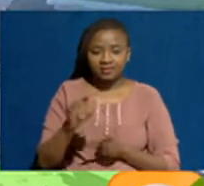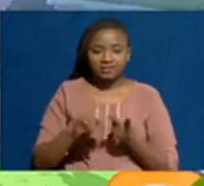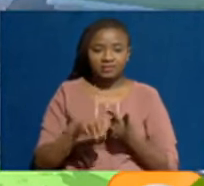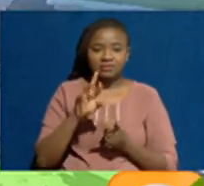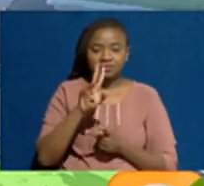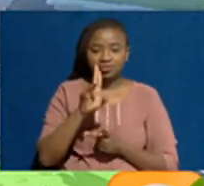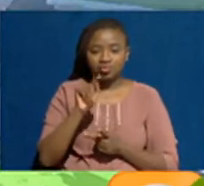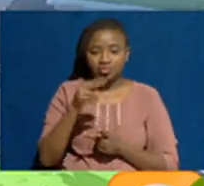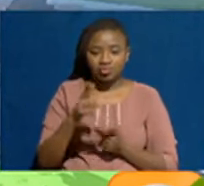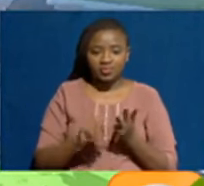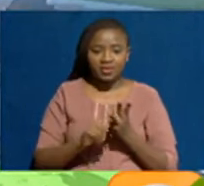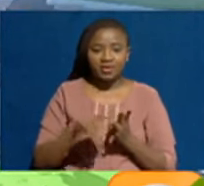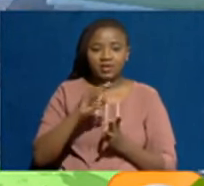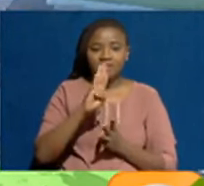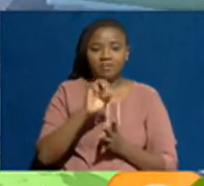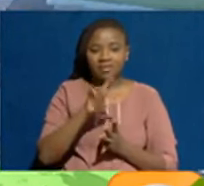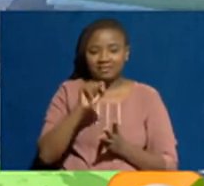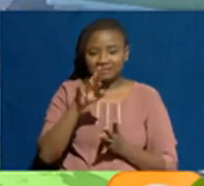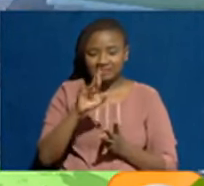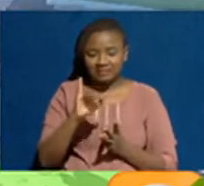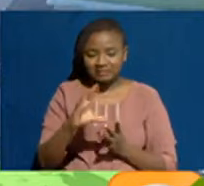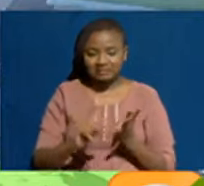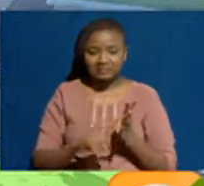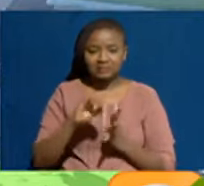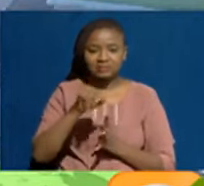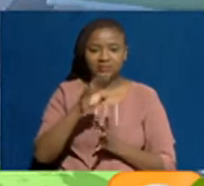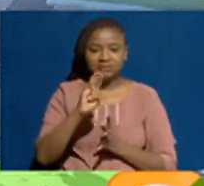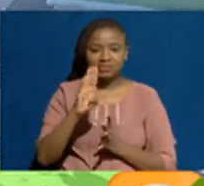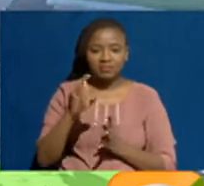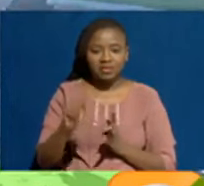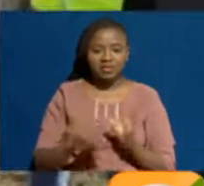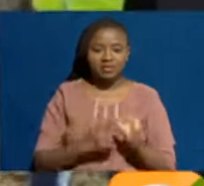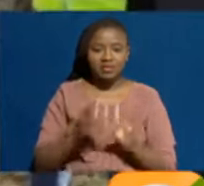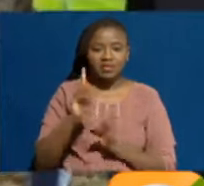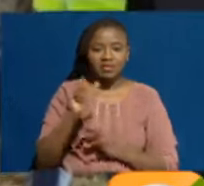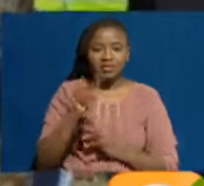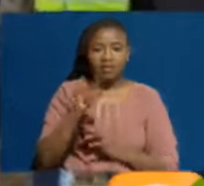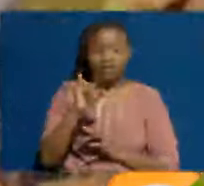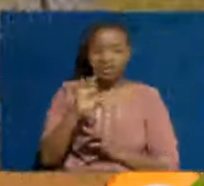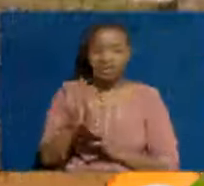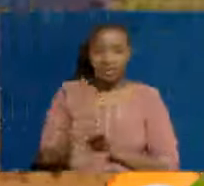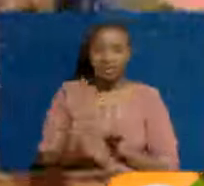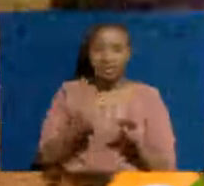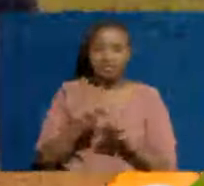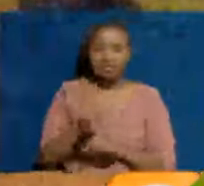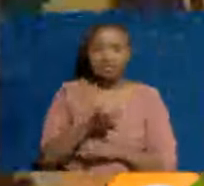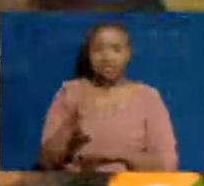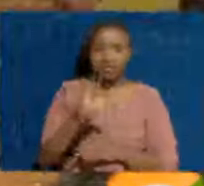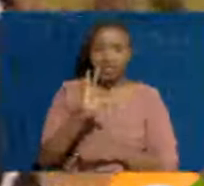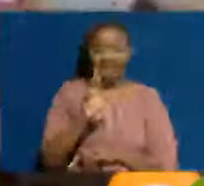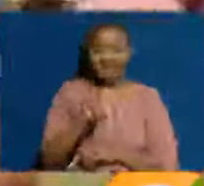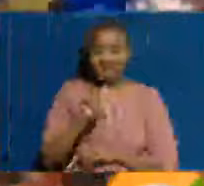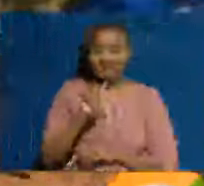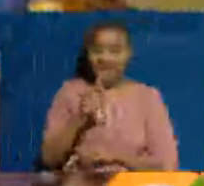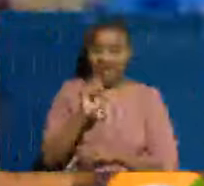Jebet, Beatrice Jepkoech, Nicholas Kimeli, and Daniel Simiu Ebenyo. Race patron Faruki Bet says hundreds of